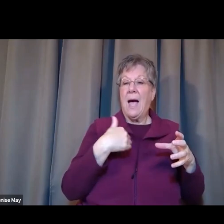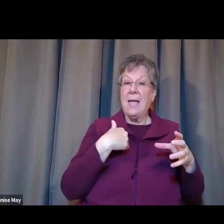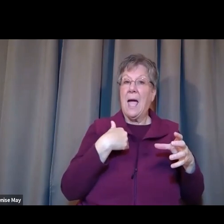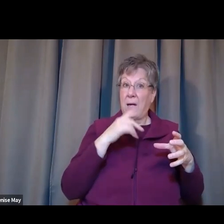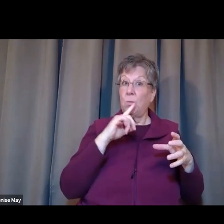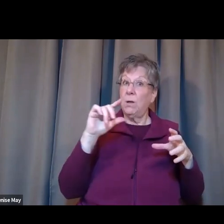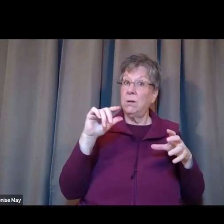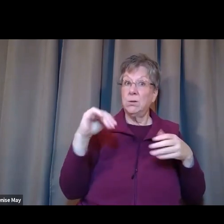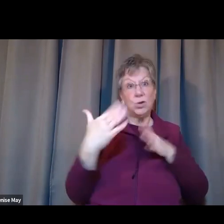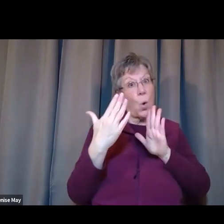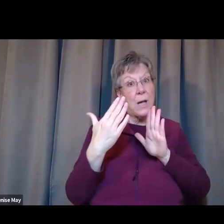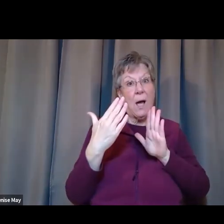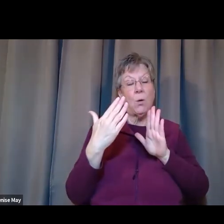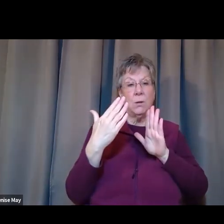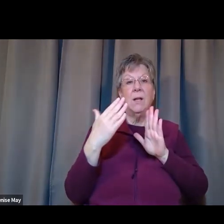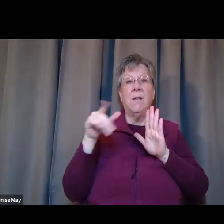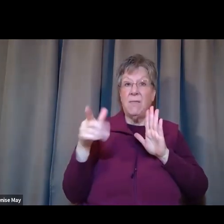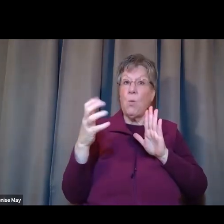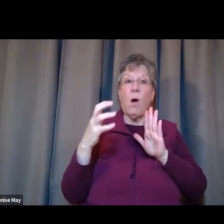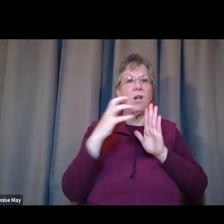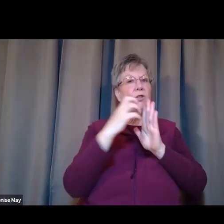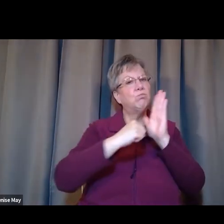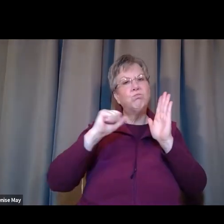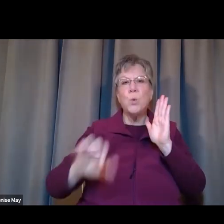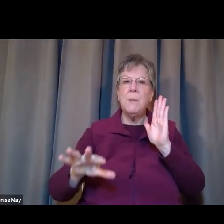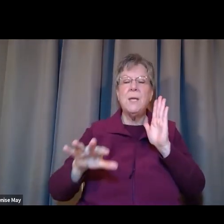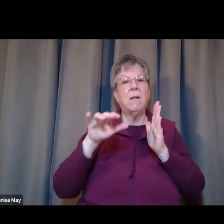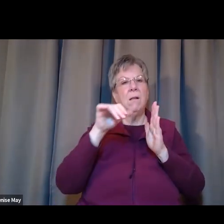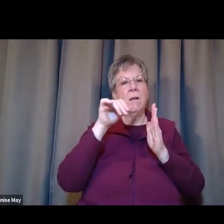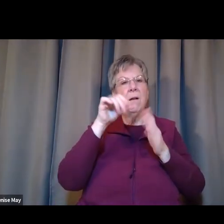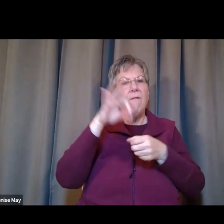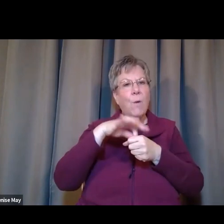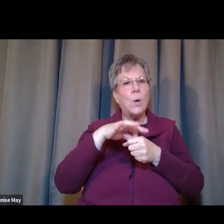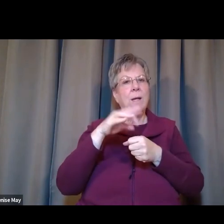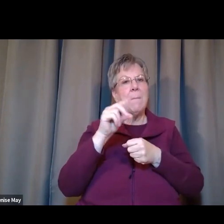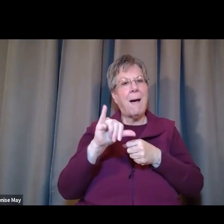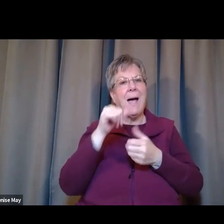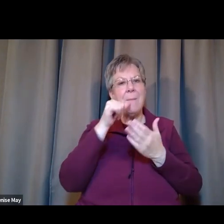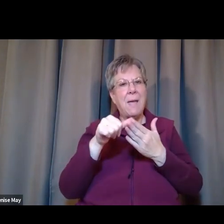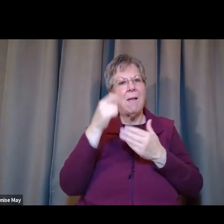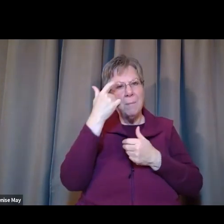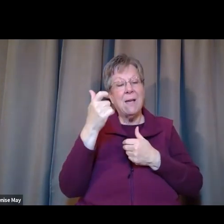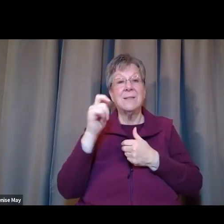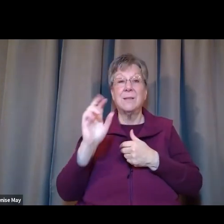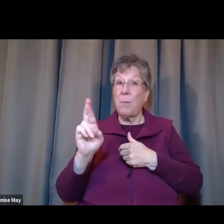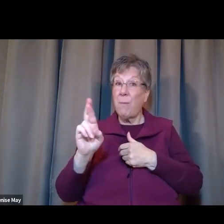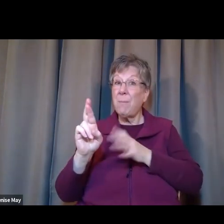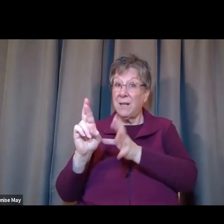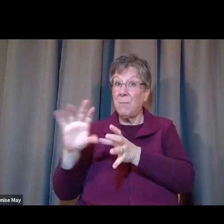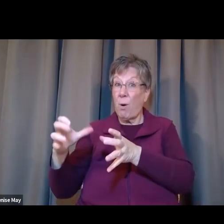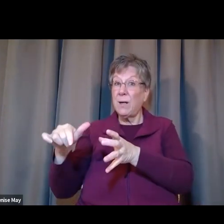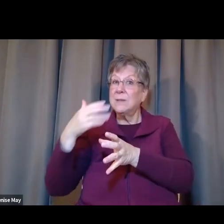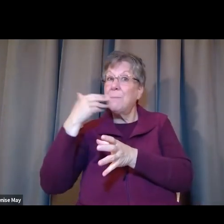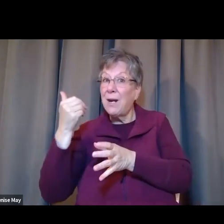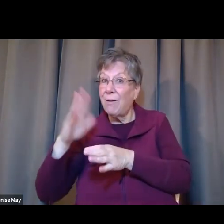with the legislative leadership that actually wanted to repeal voting by mail because the Republican Party was so much better at it. Fast